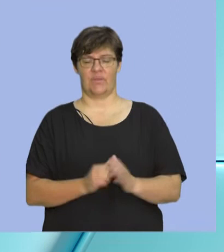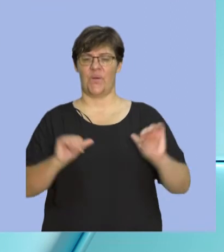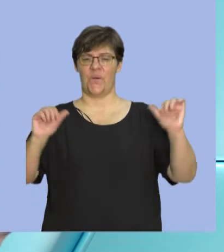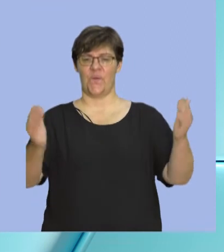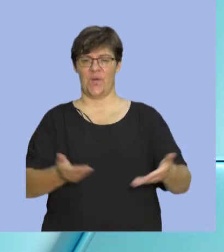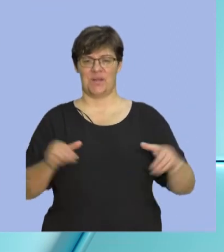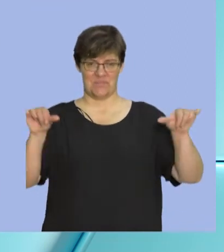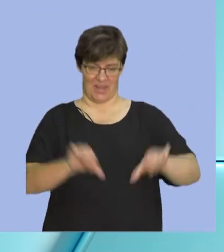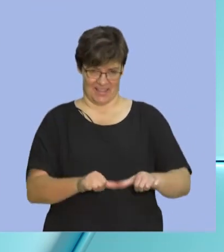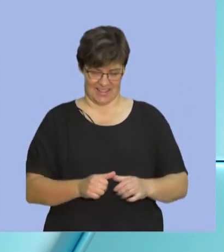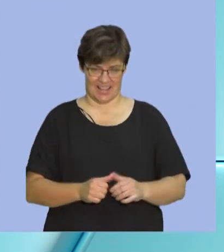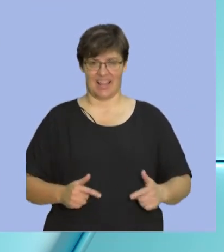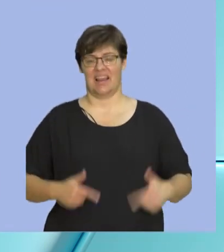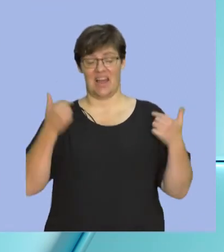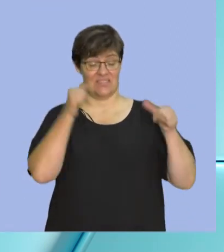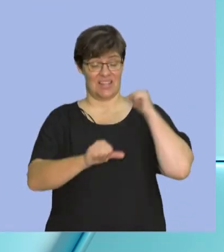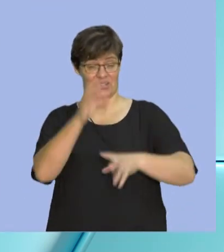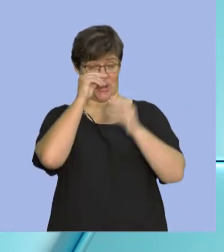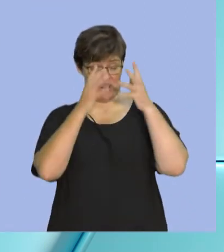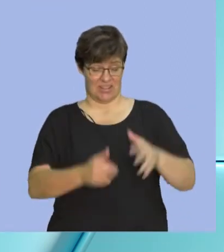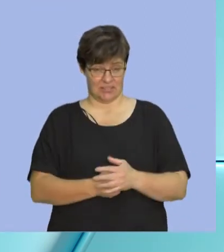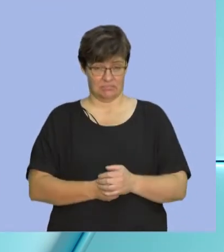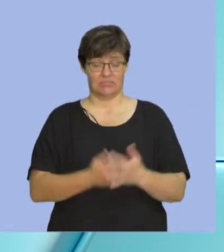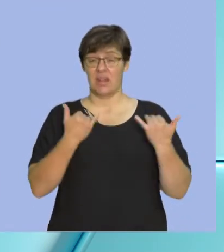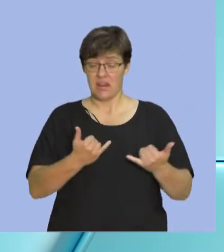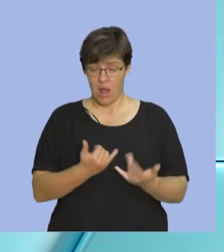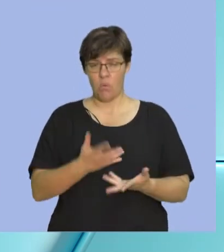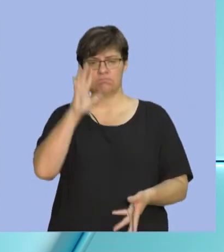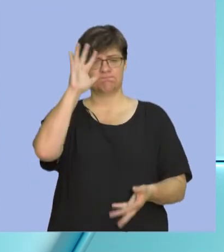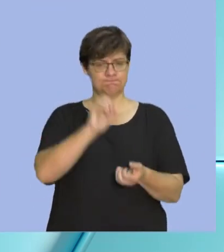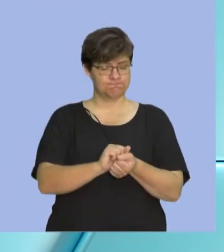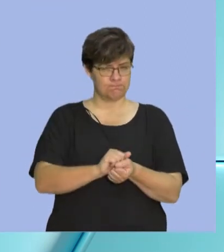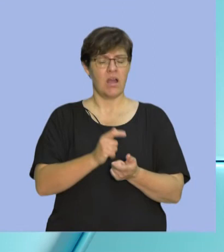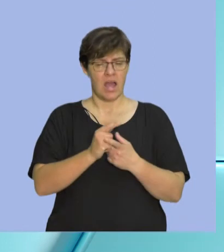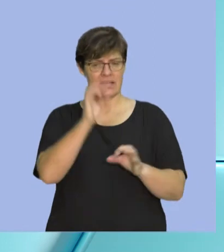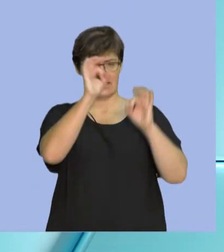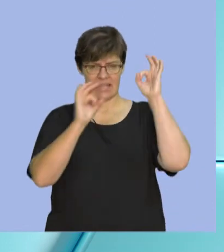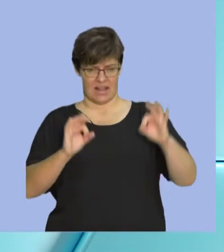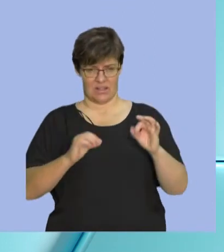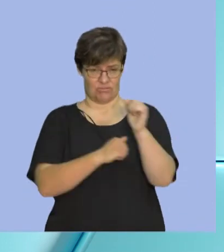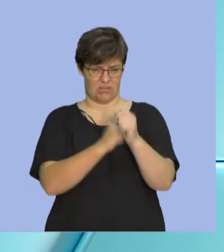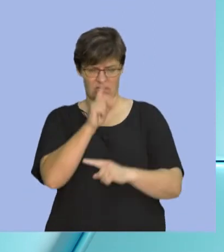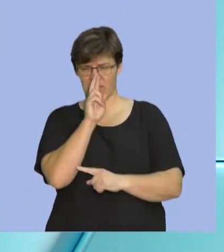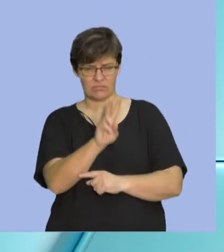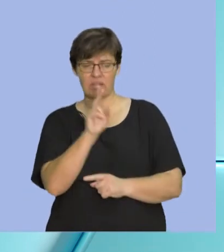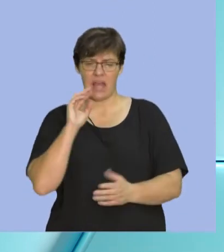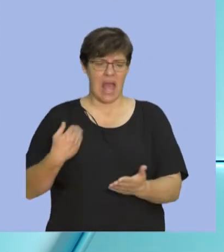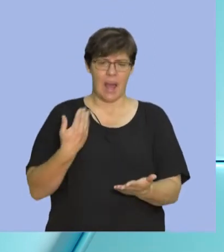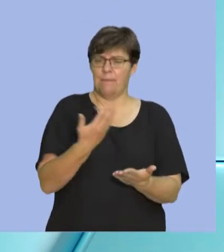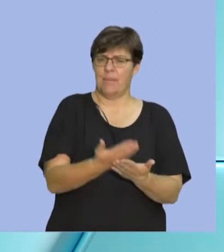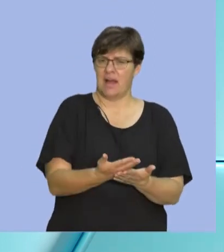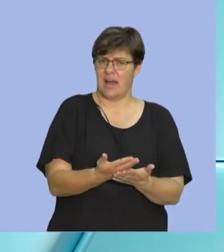Welcome back, life science learners. In this segment, we're going to wrap up the structure of the cells. We're going to focus on some applications of